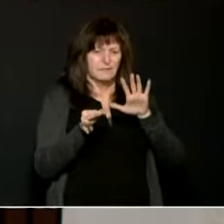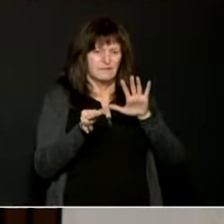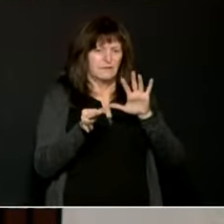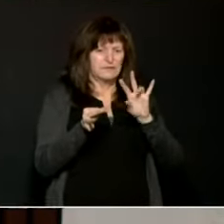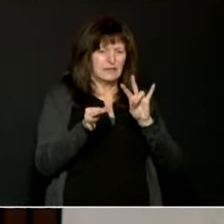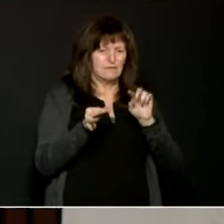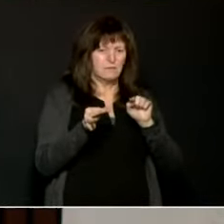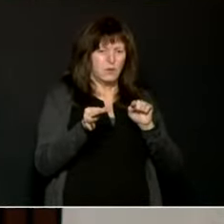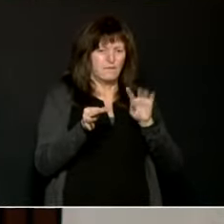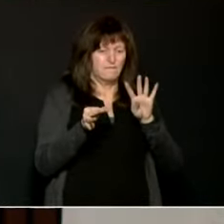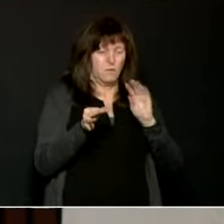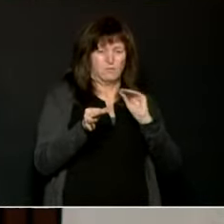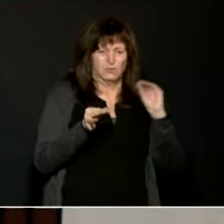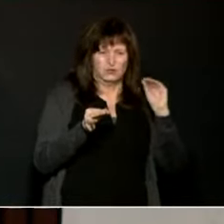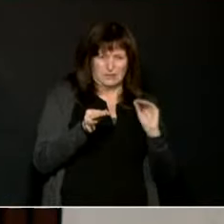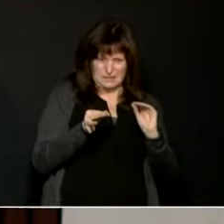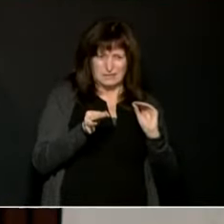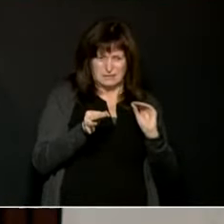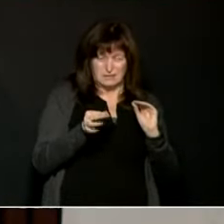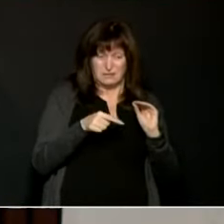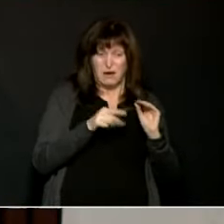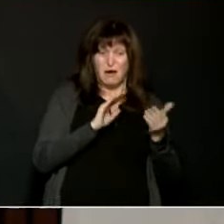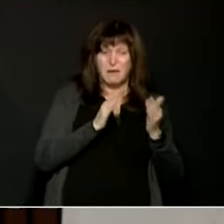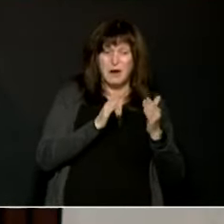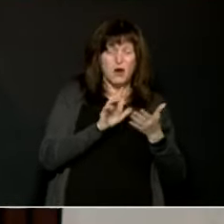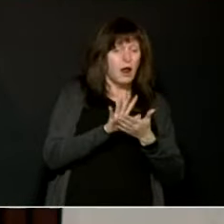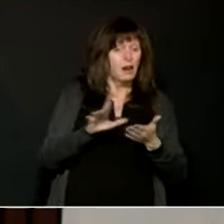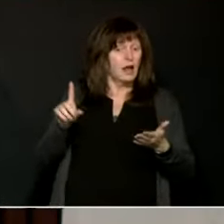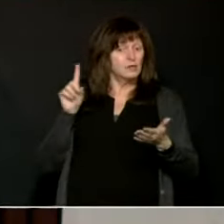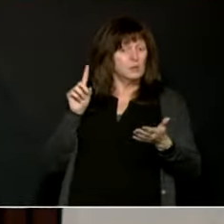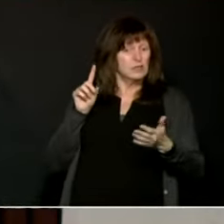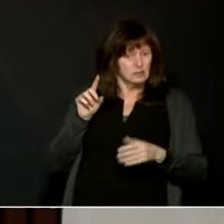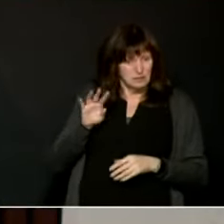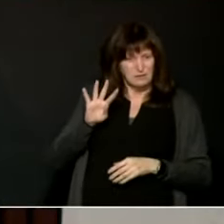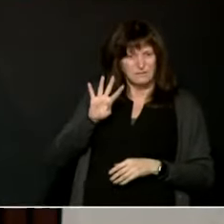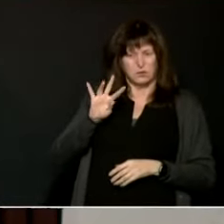57.4%. That's up from 48.7% a week ago.